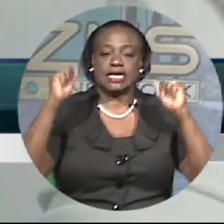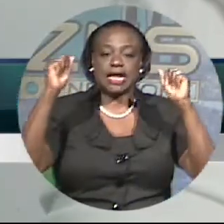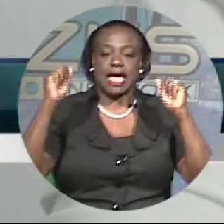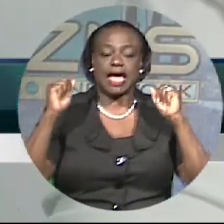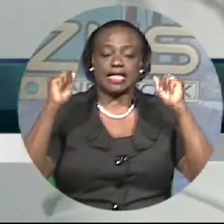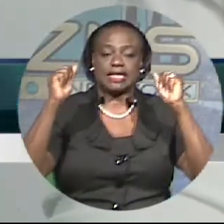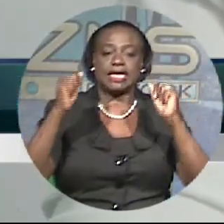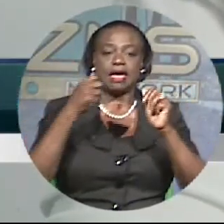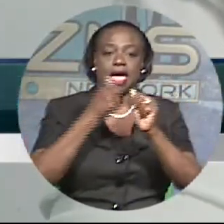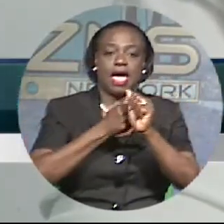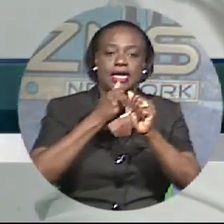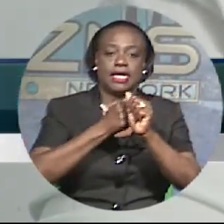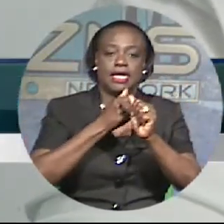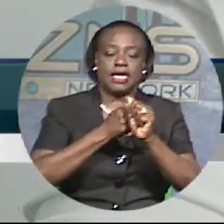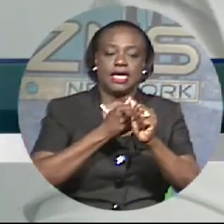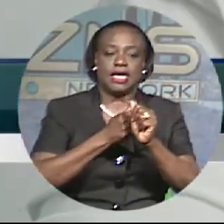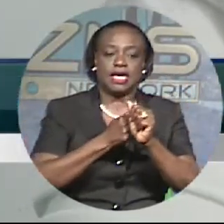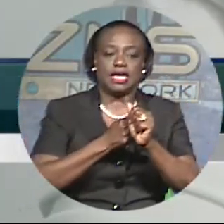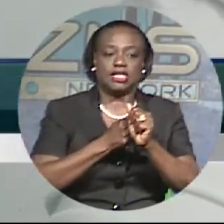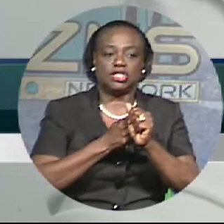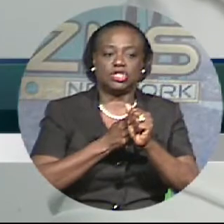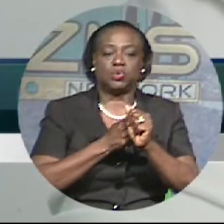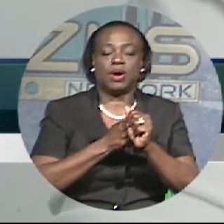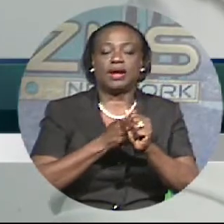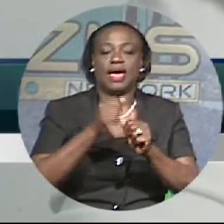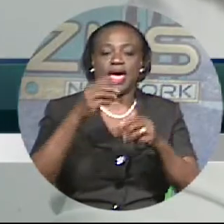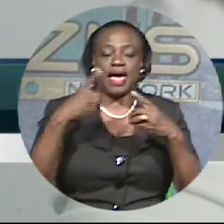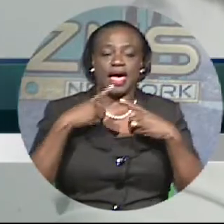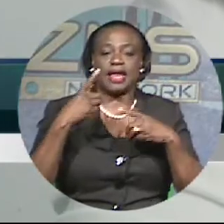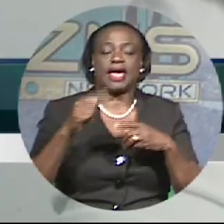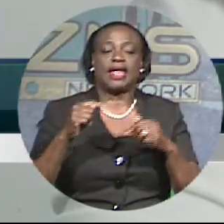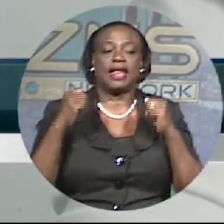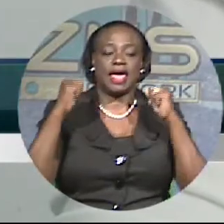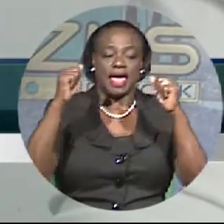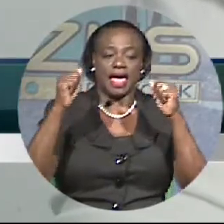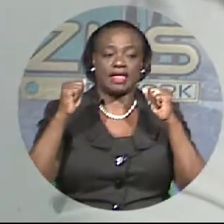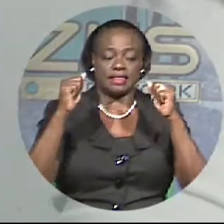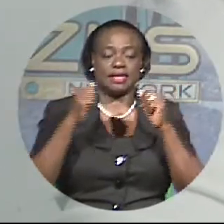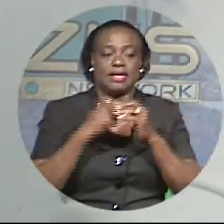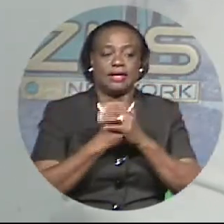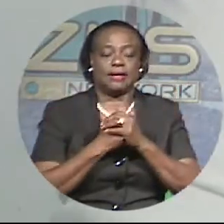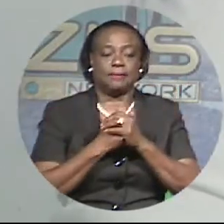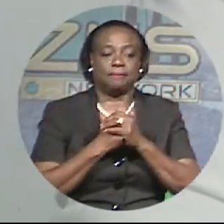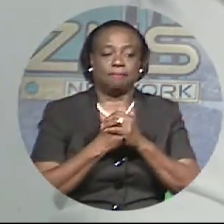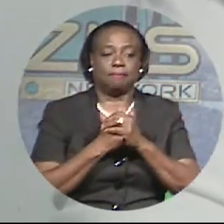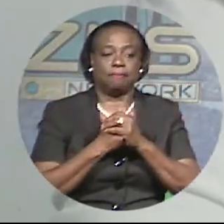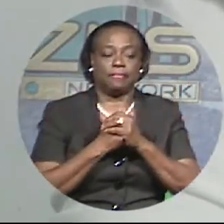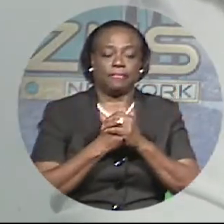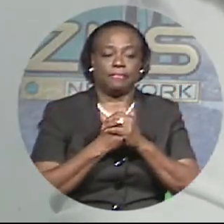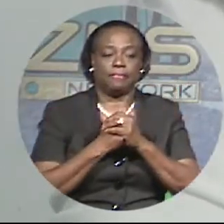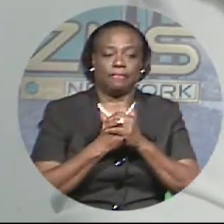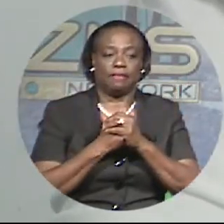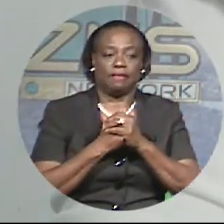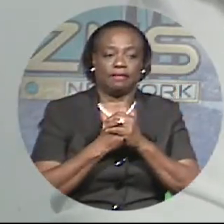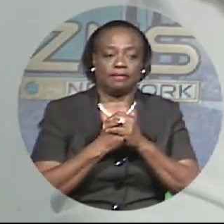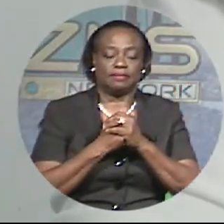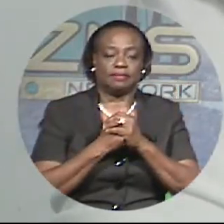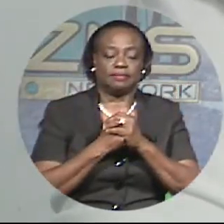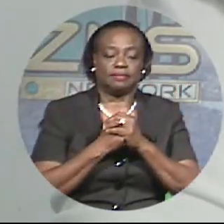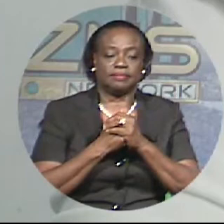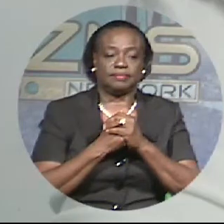each discipline deserved to have an athlete. We had to send an attaché and, of course, a chef de mission. As a matter of fact,